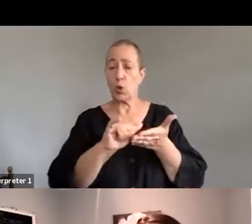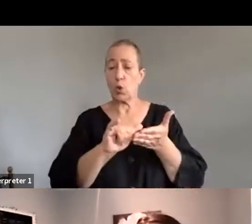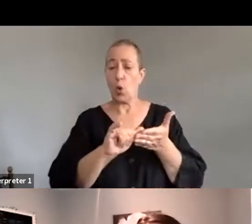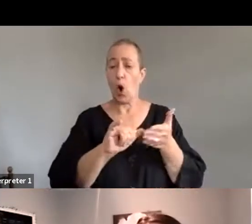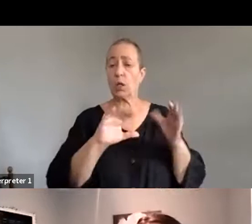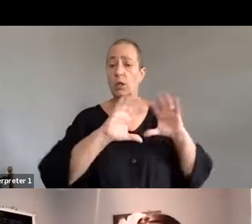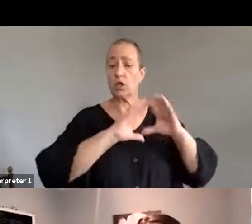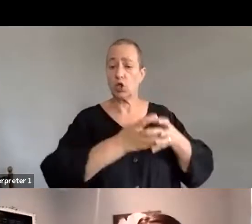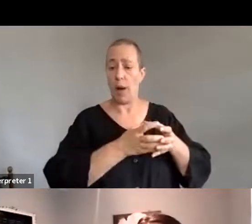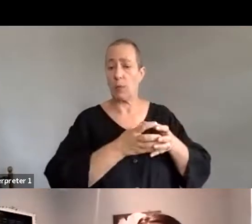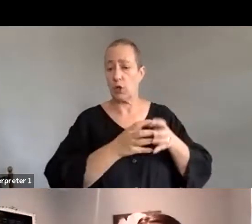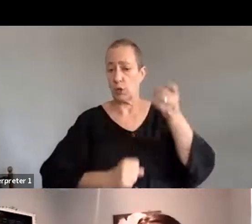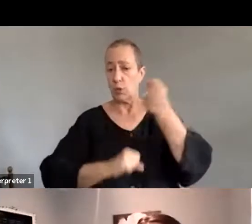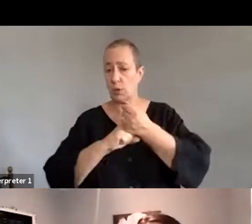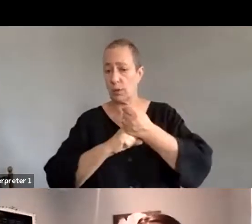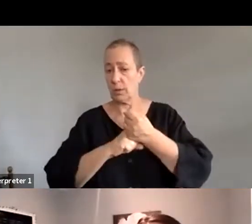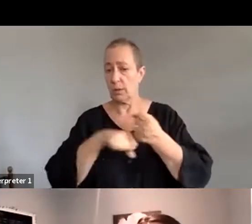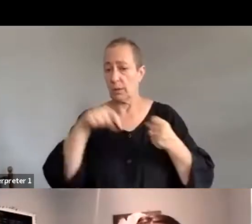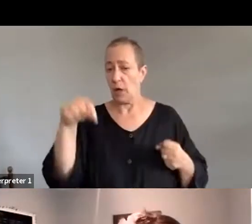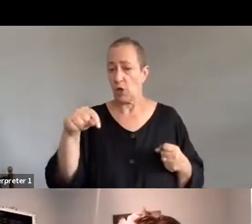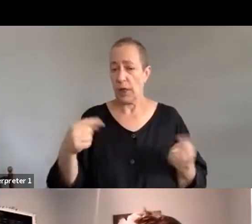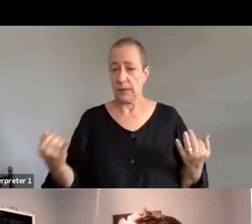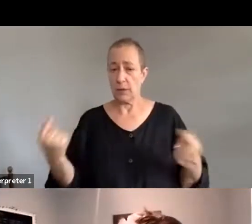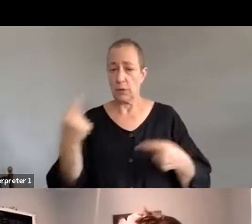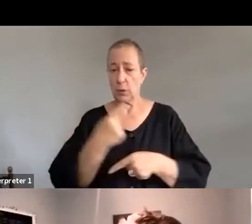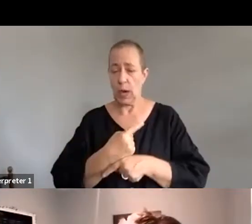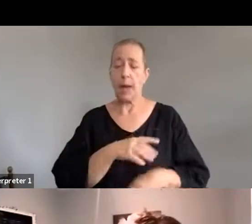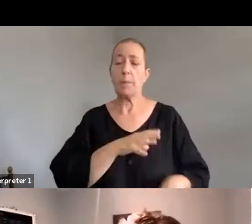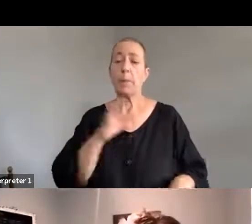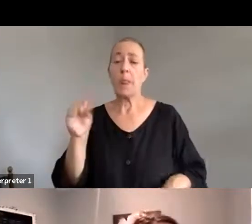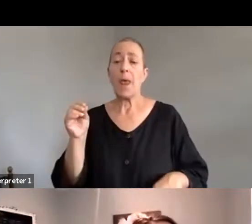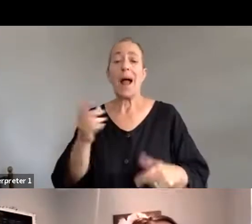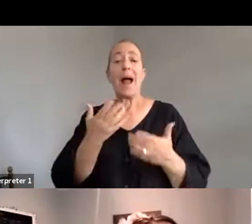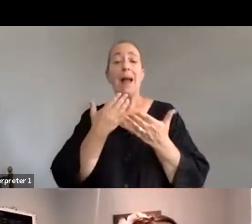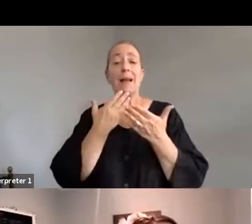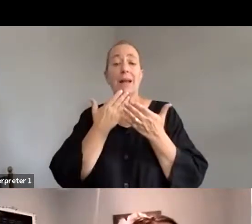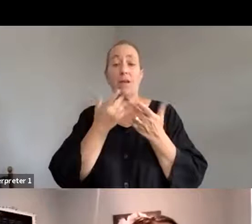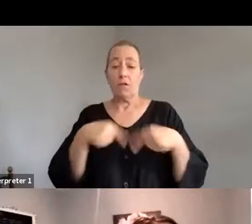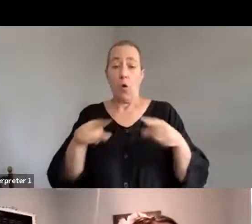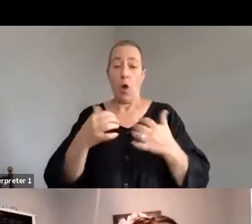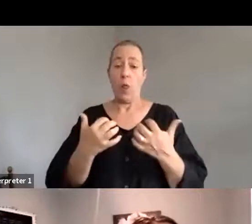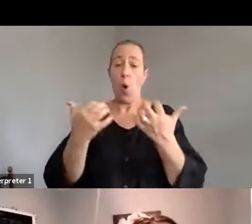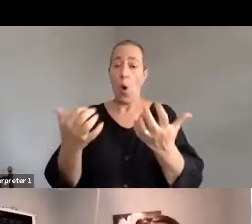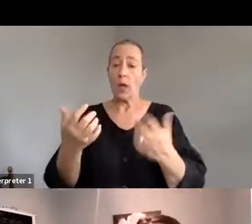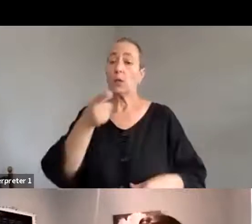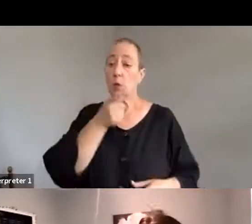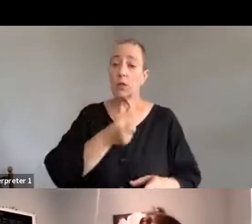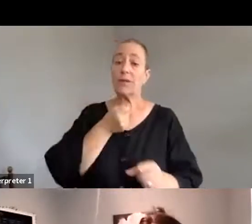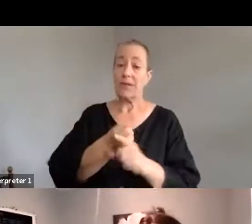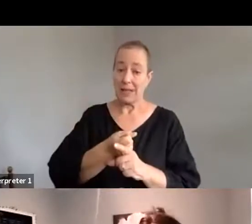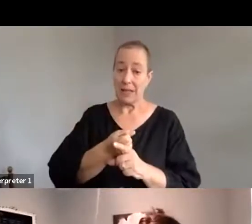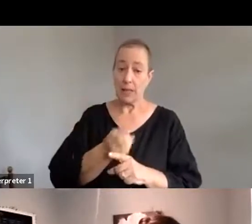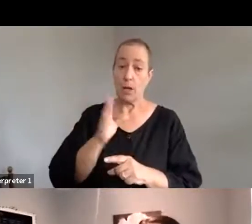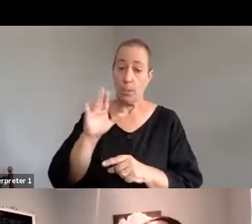us today. And I also want to say that for the audience who was affected by COVID-19,